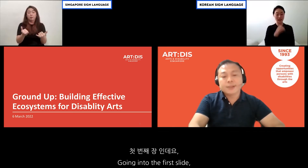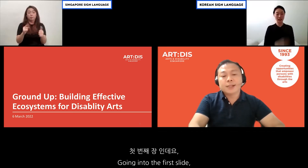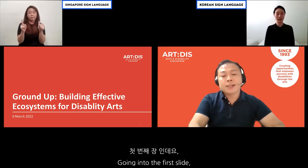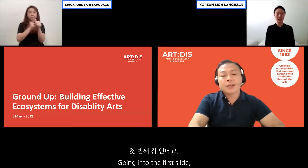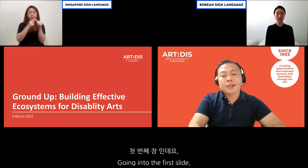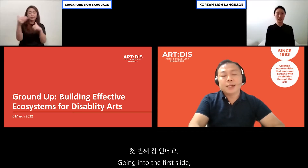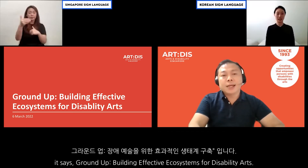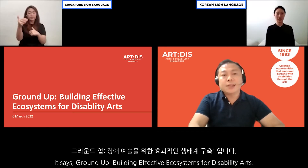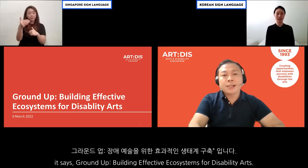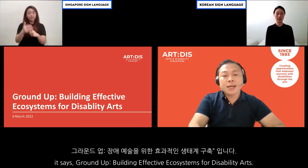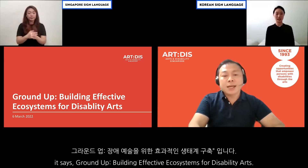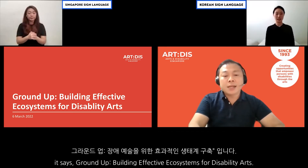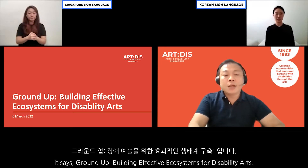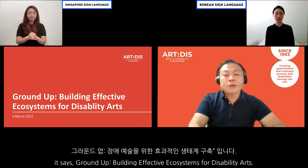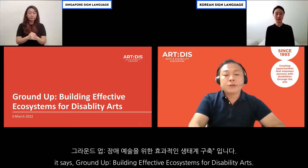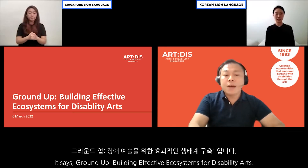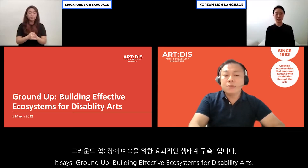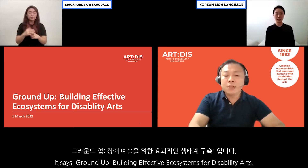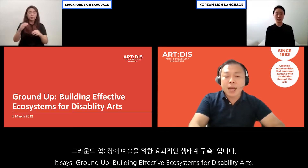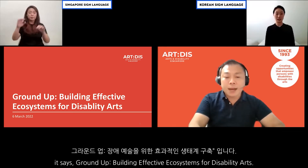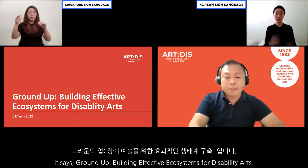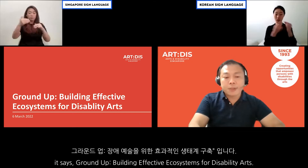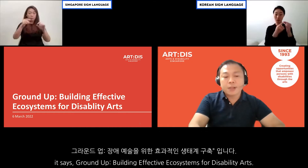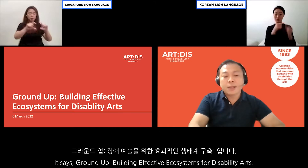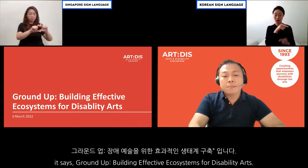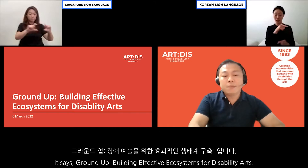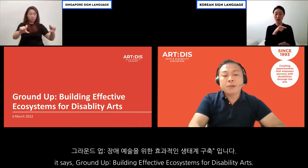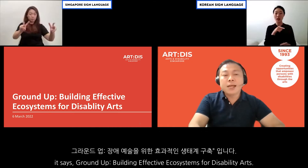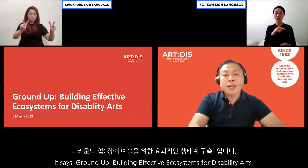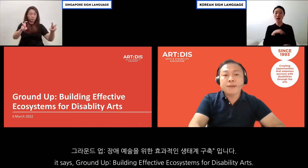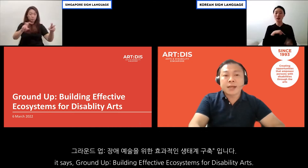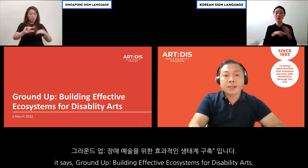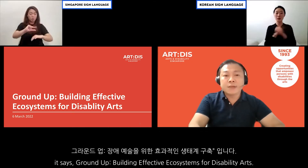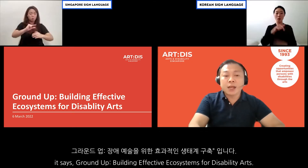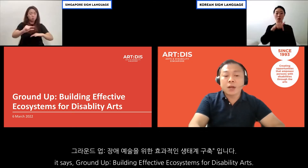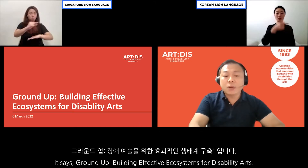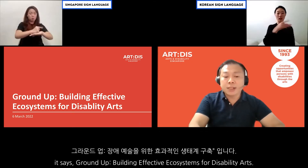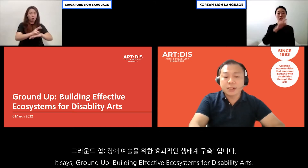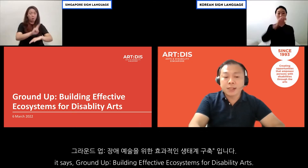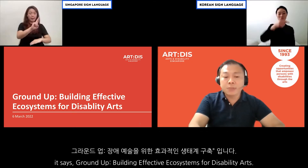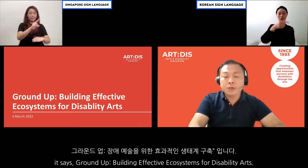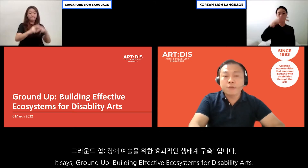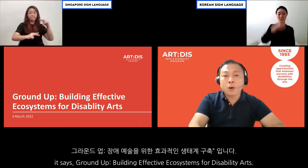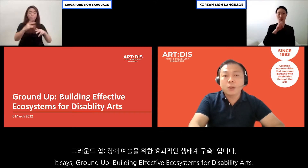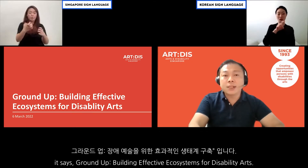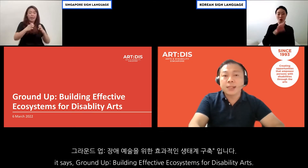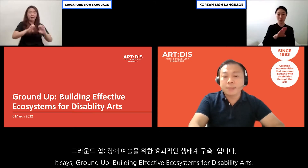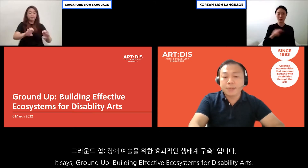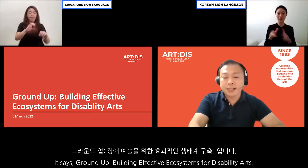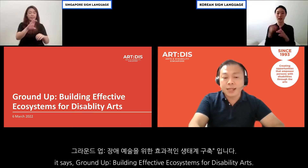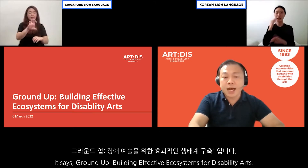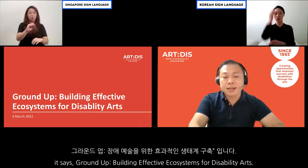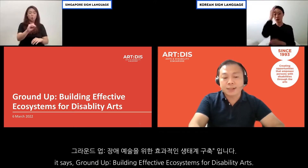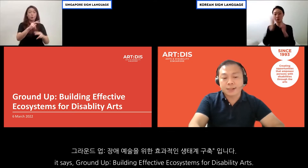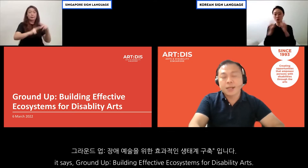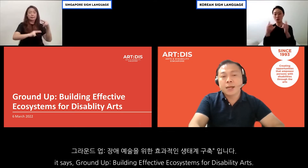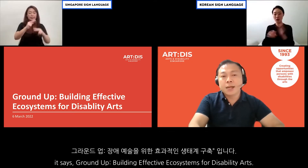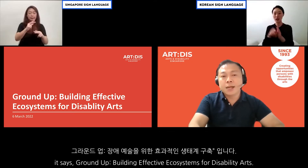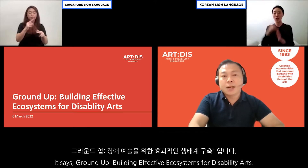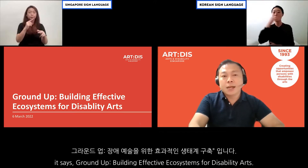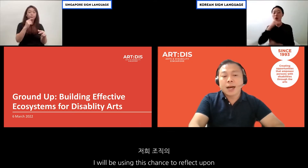slide, it says, ground up, building effective ecosystems for disability